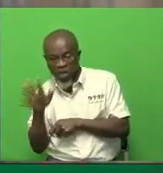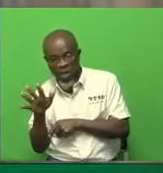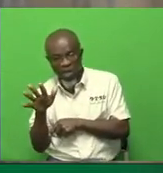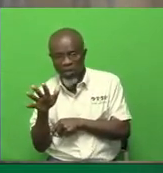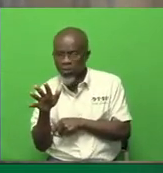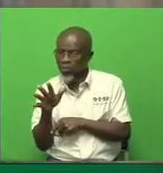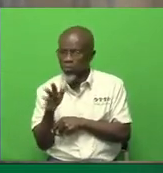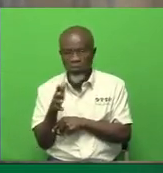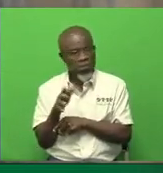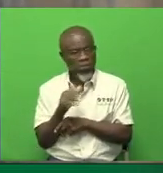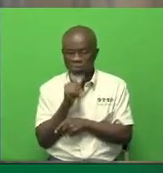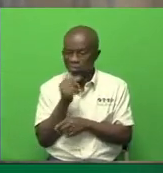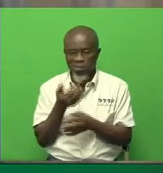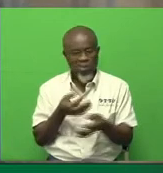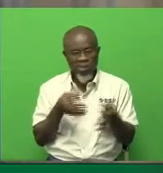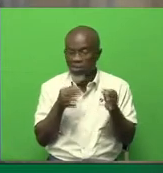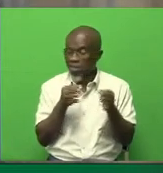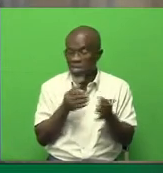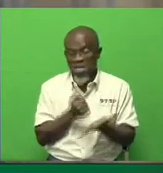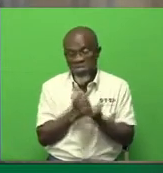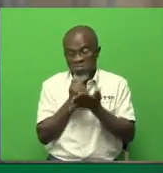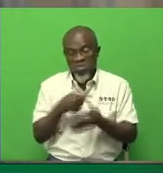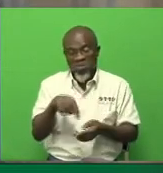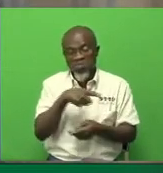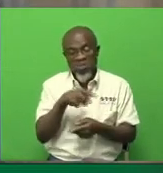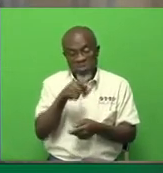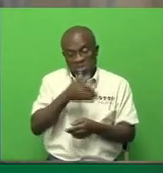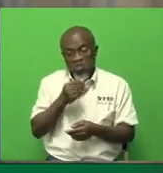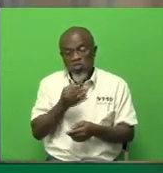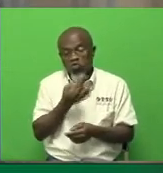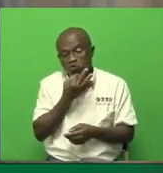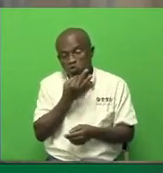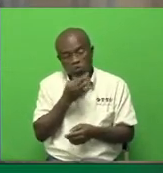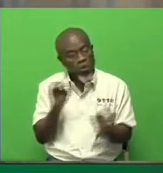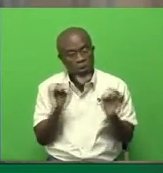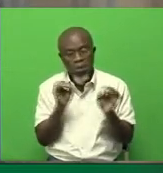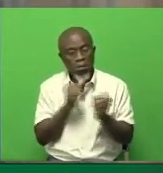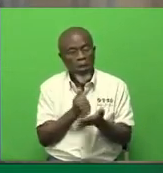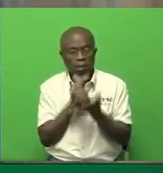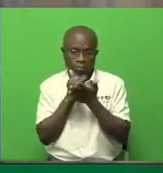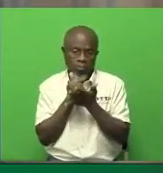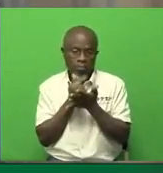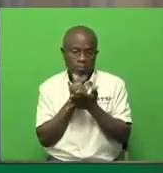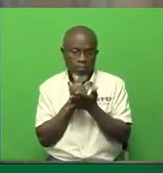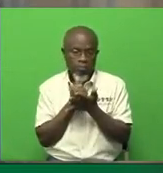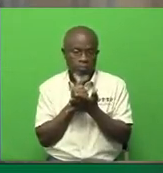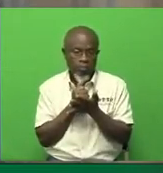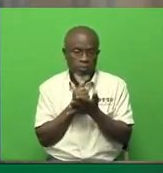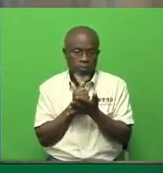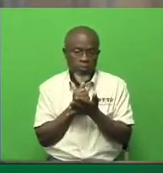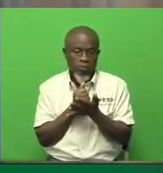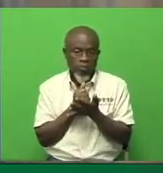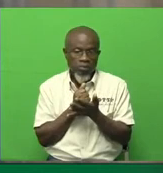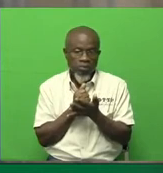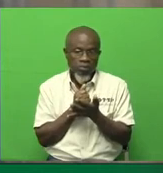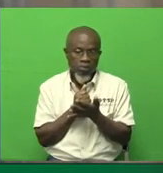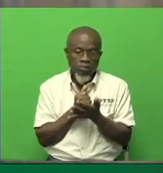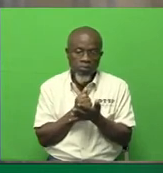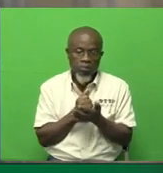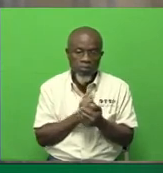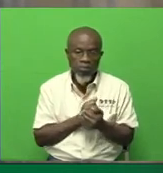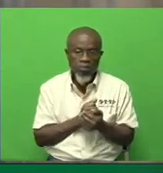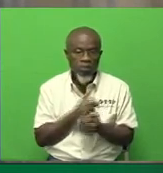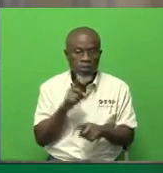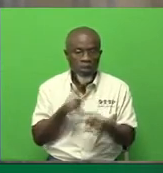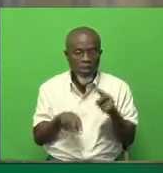you don't believe anything this government tells us it is full Hari to bet your economy on removing sanctions